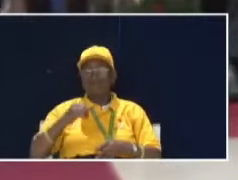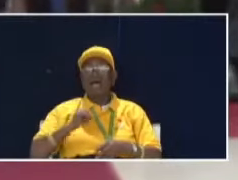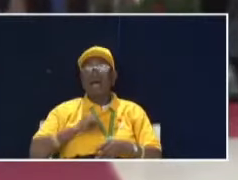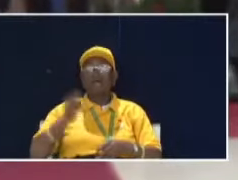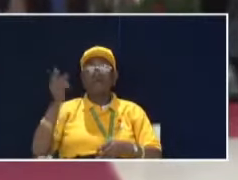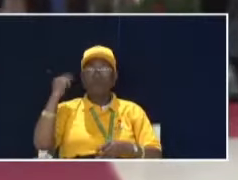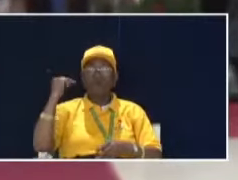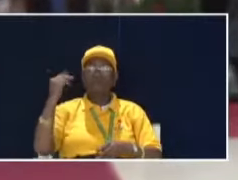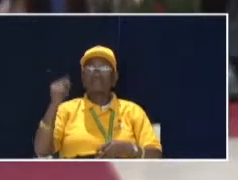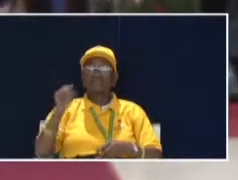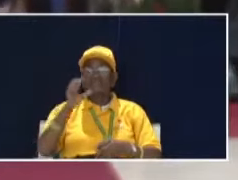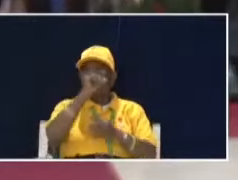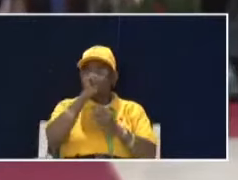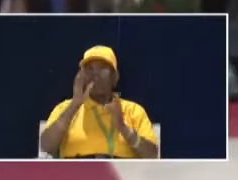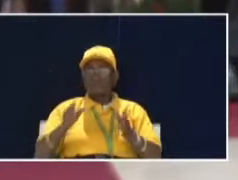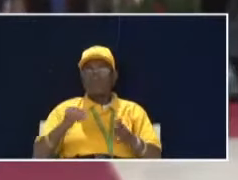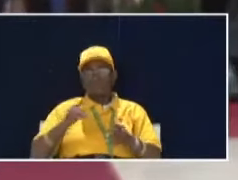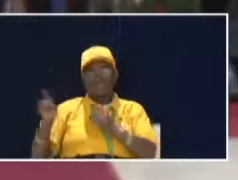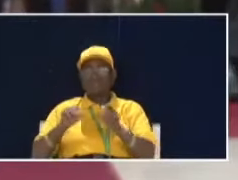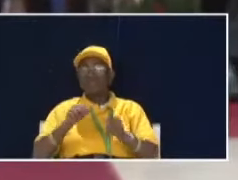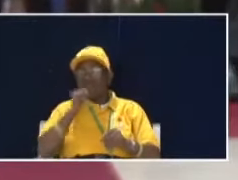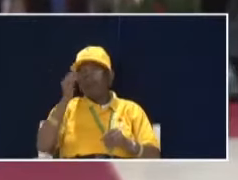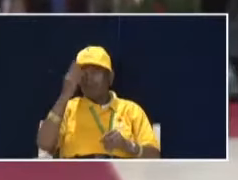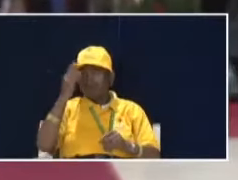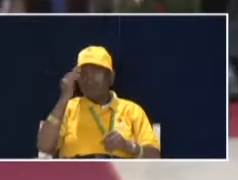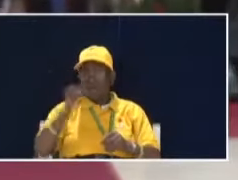I didn't know I was a loser."